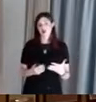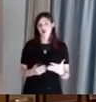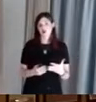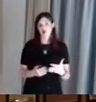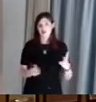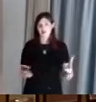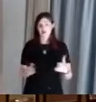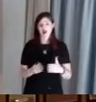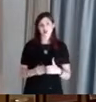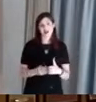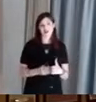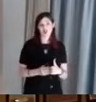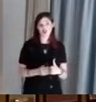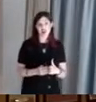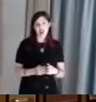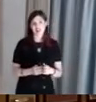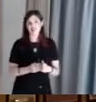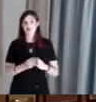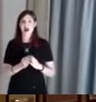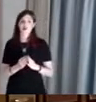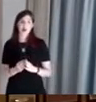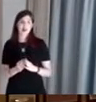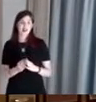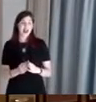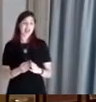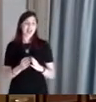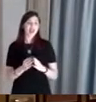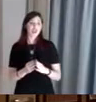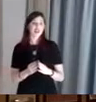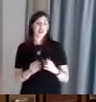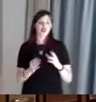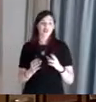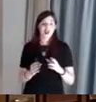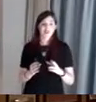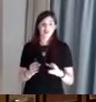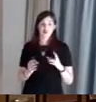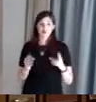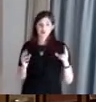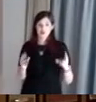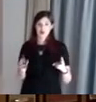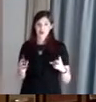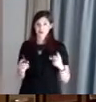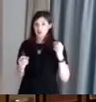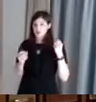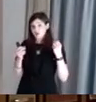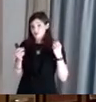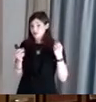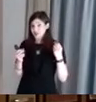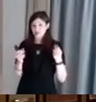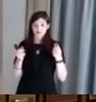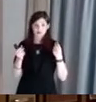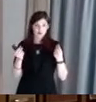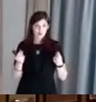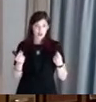of ransomware. It's been around the past year, and it's called Bad Rabbit. And it actually utilizes two interesting things,